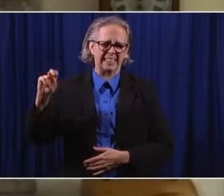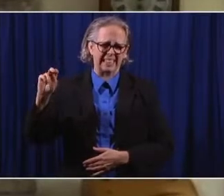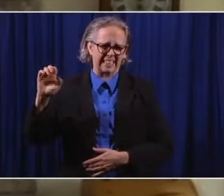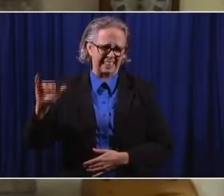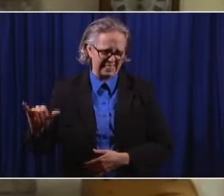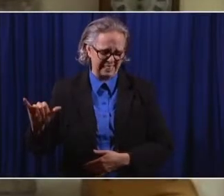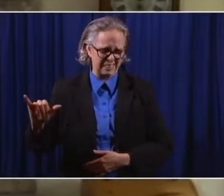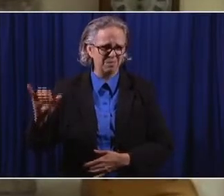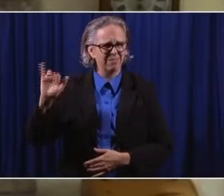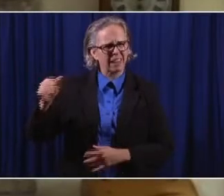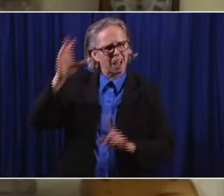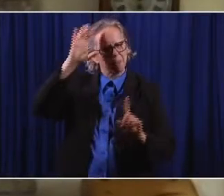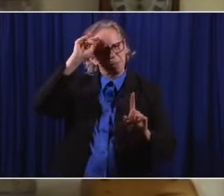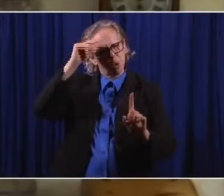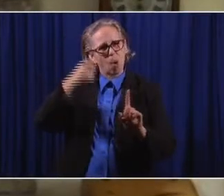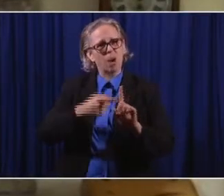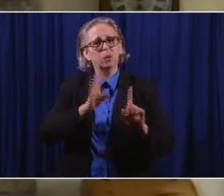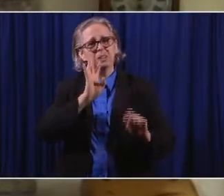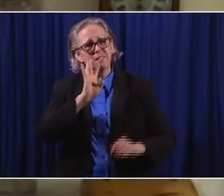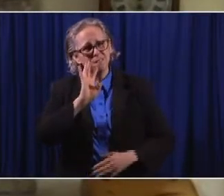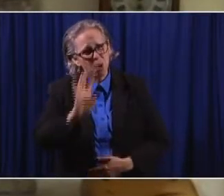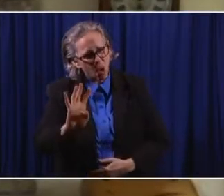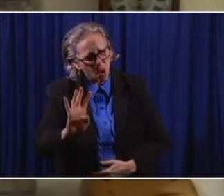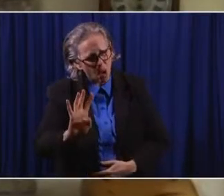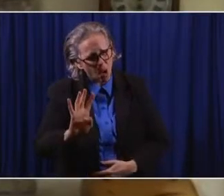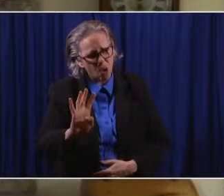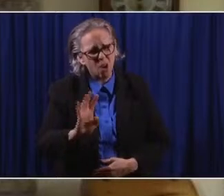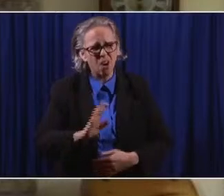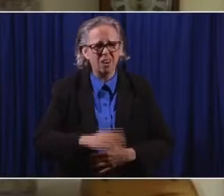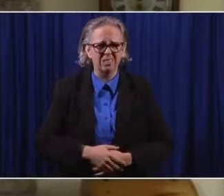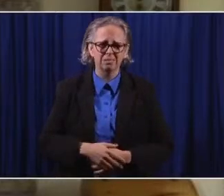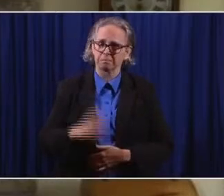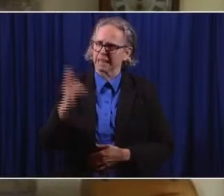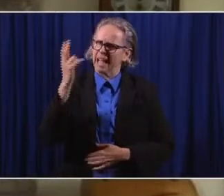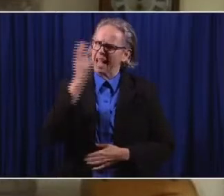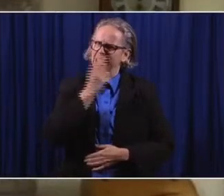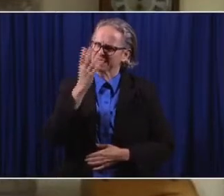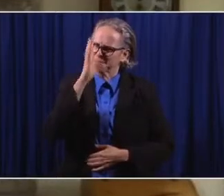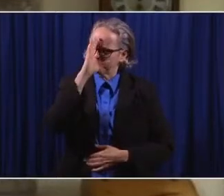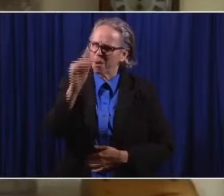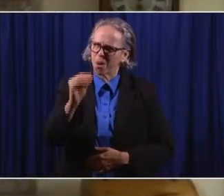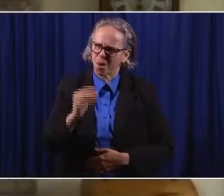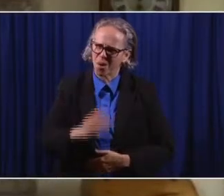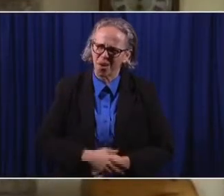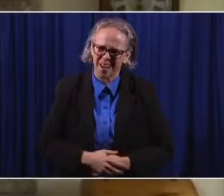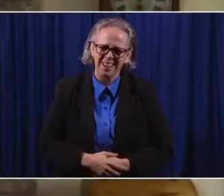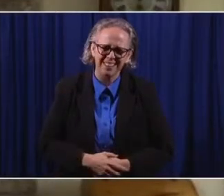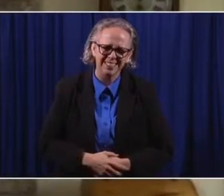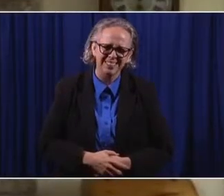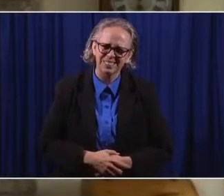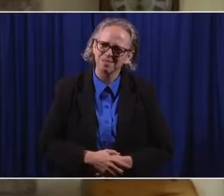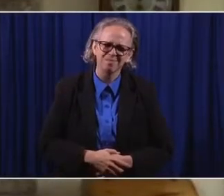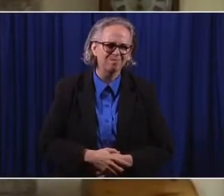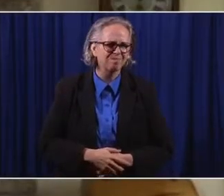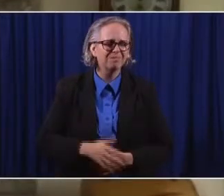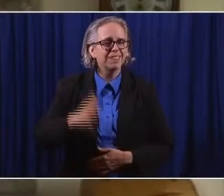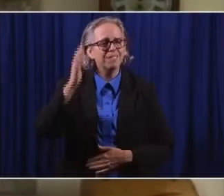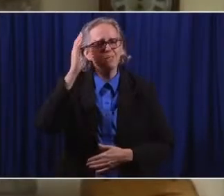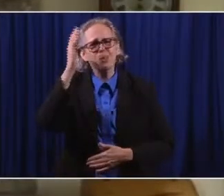He was a 4-year-old. He was an innocent child. His future full of infinite